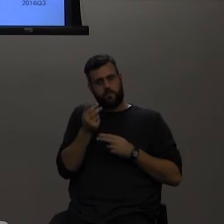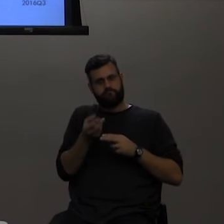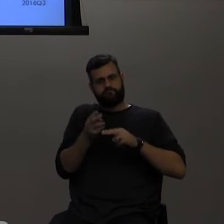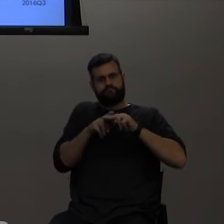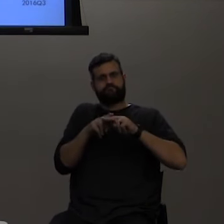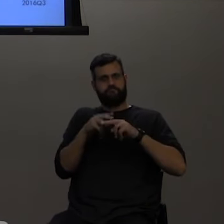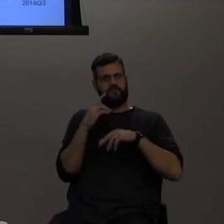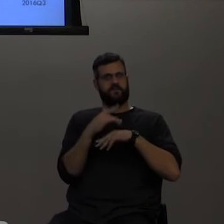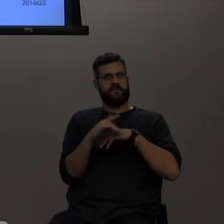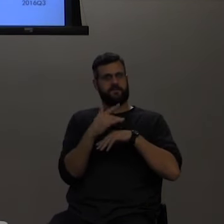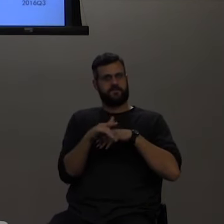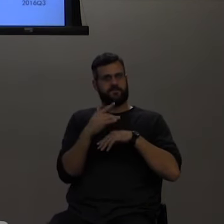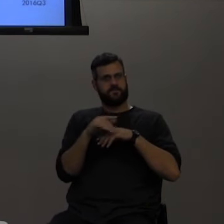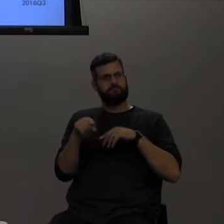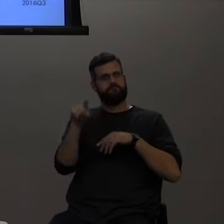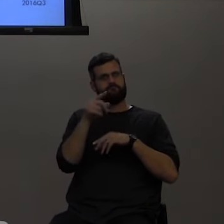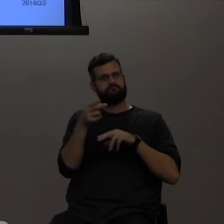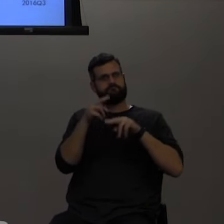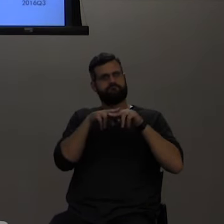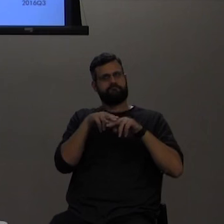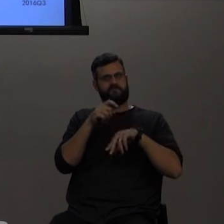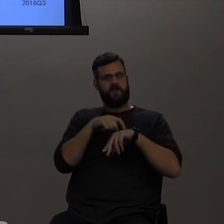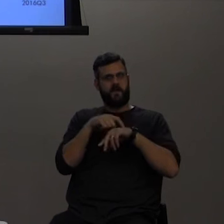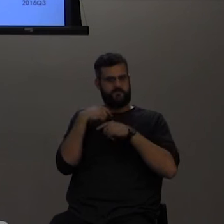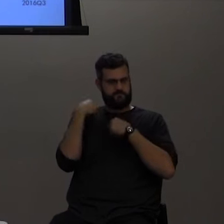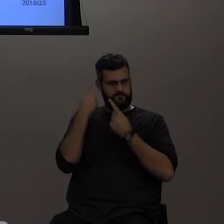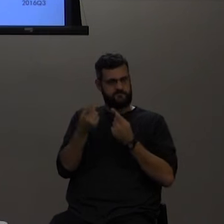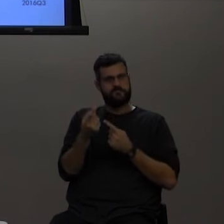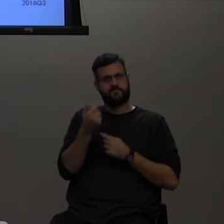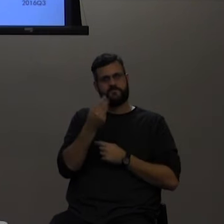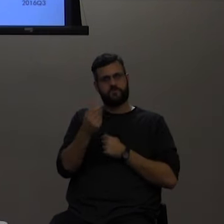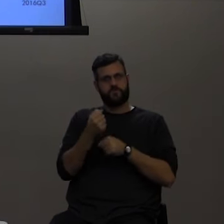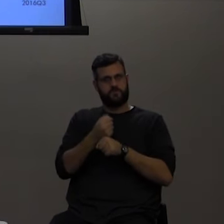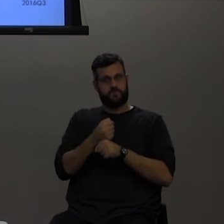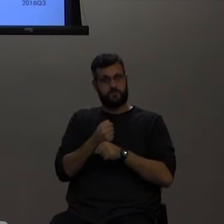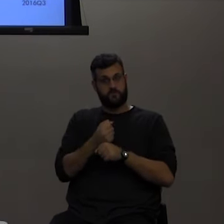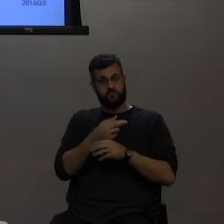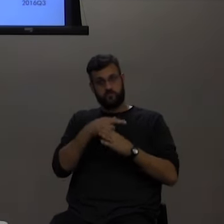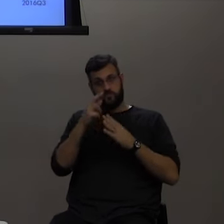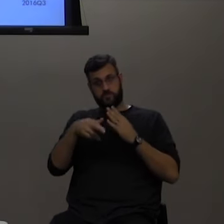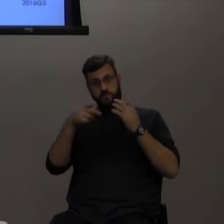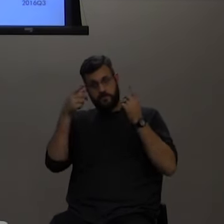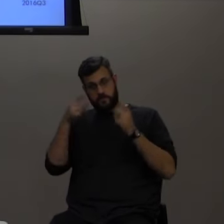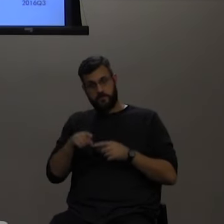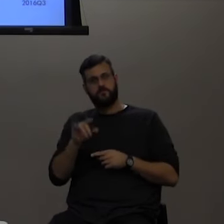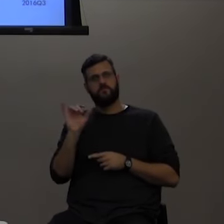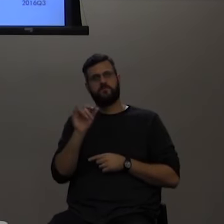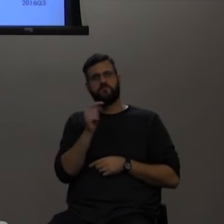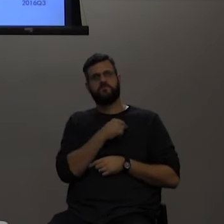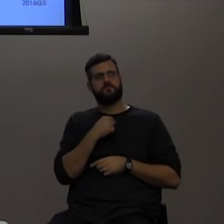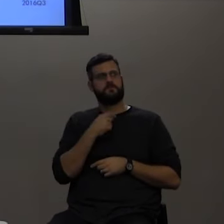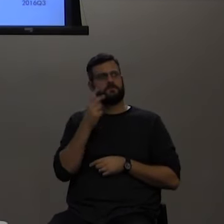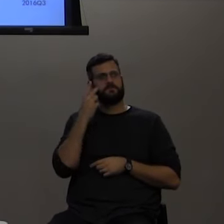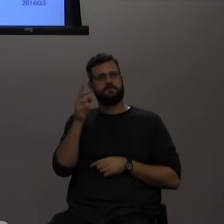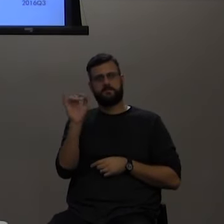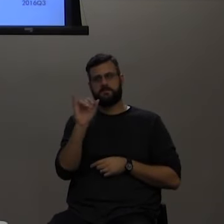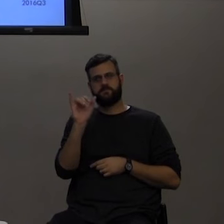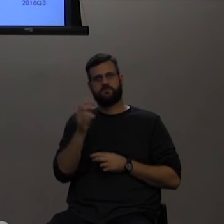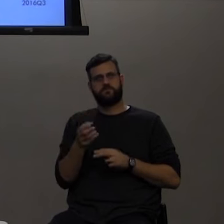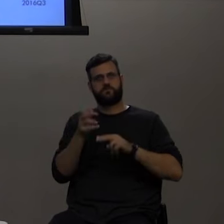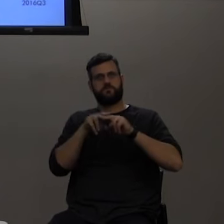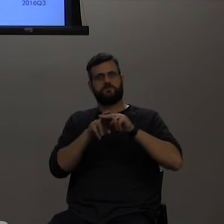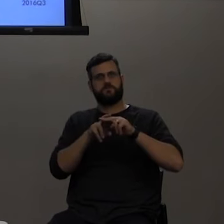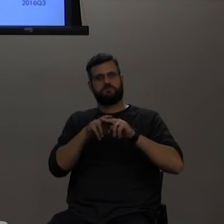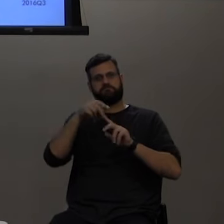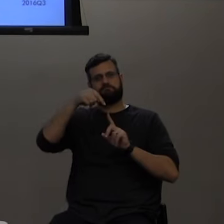vacancy over time and over the last few years, and as a result, we're also seeing a similar